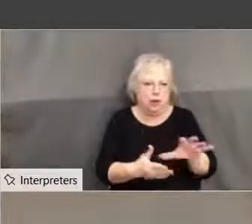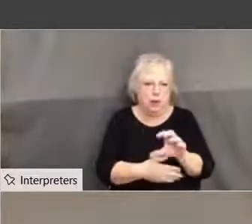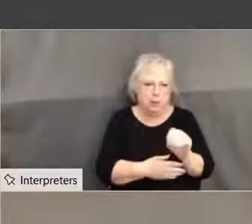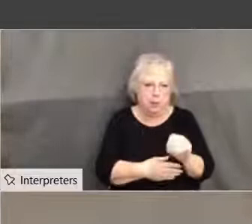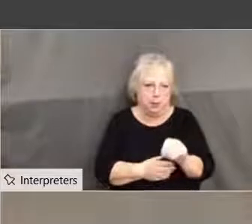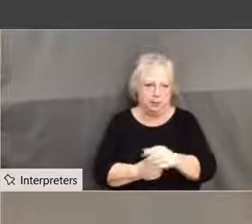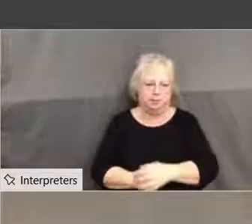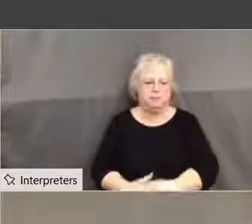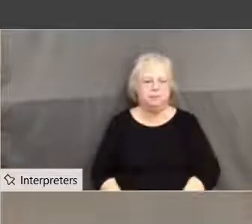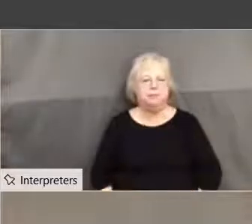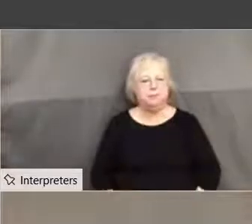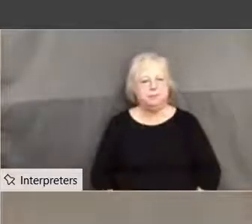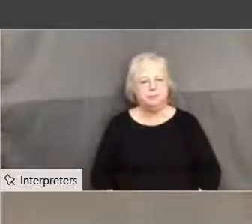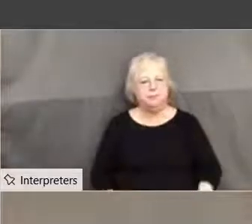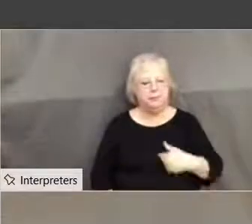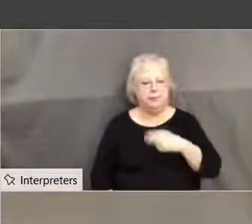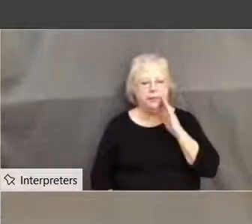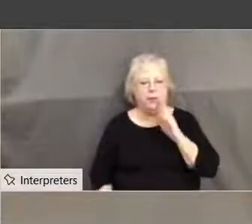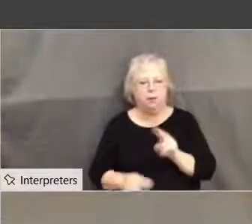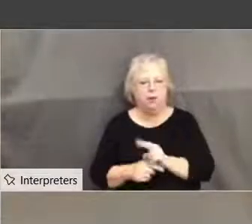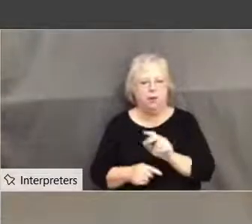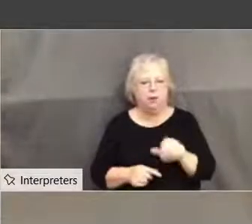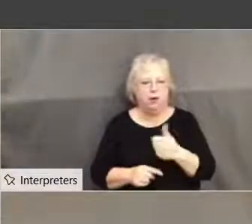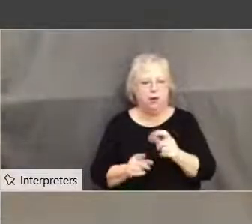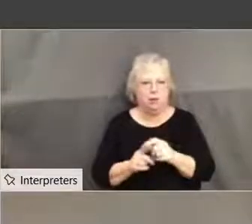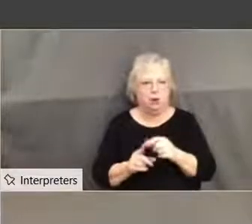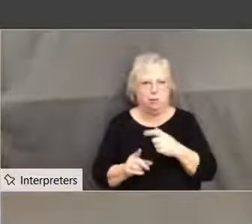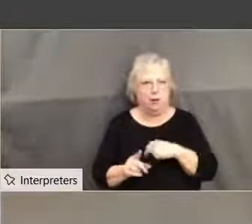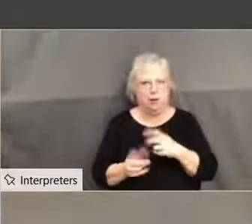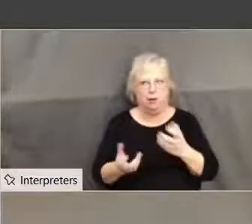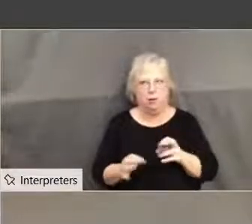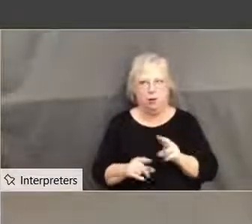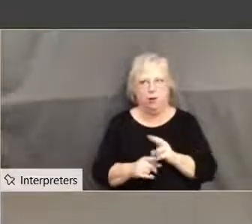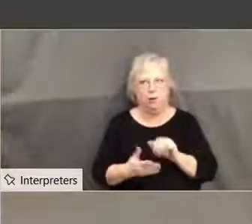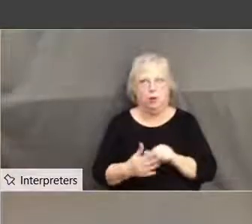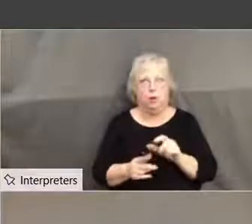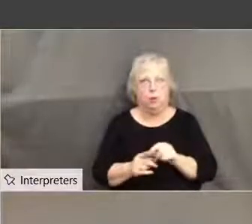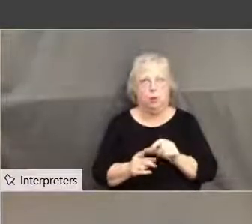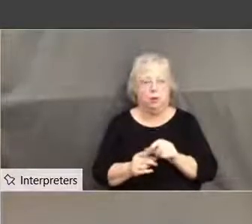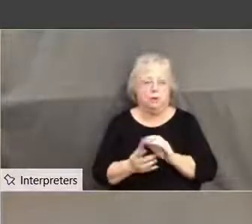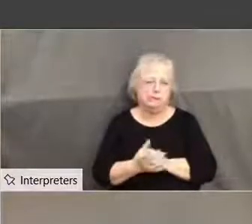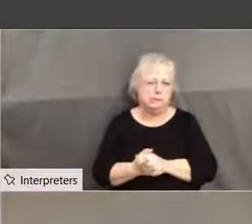I would use another word, but I don't want to use that. But it is